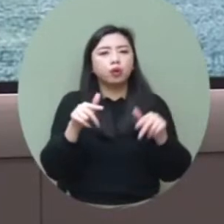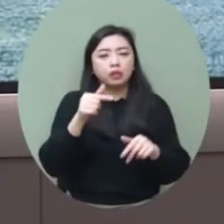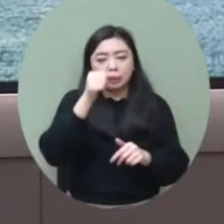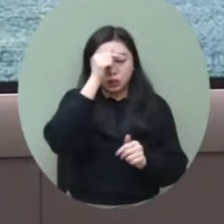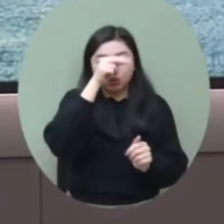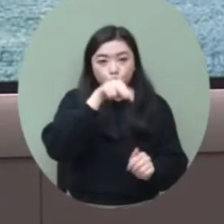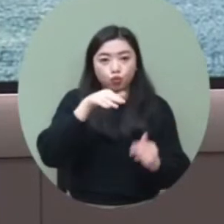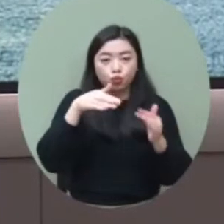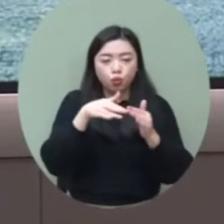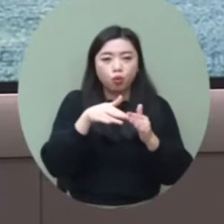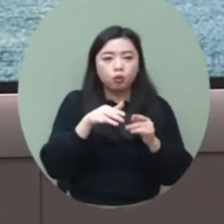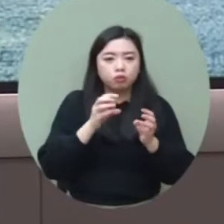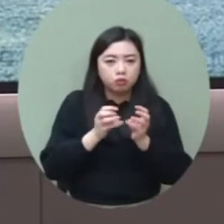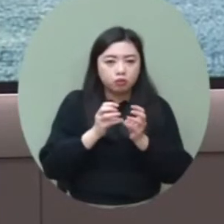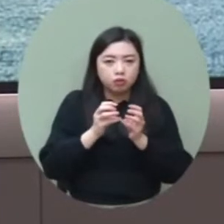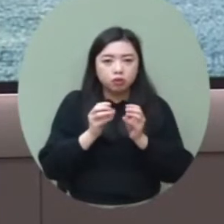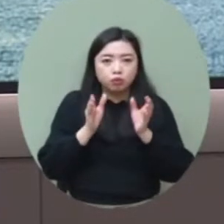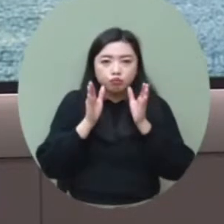concerns.